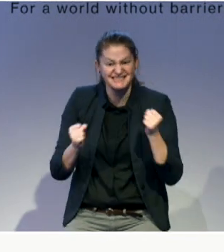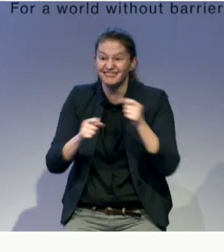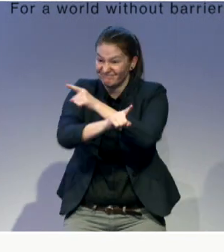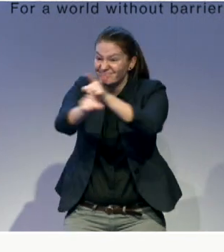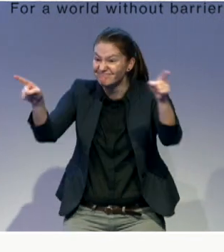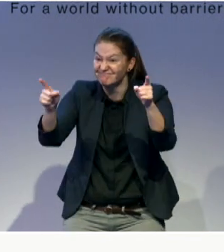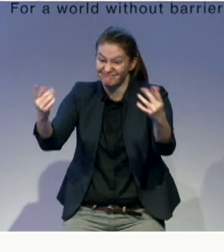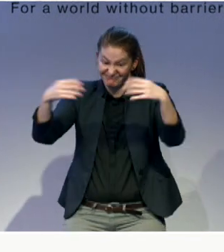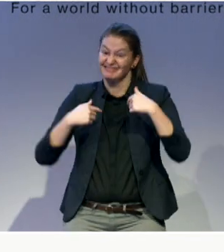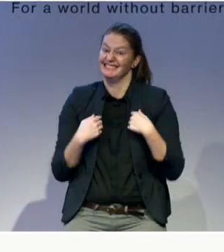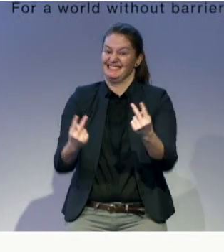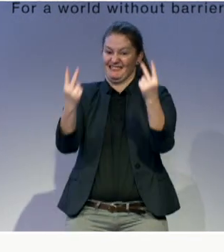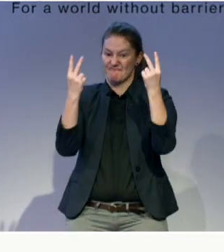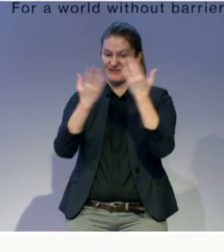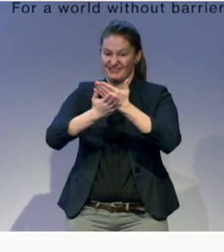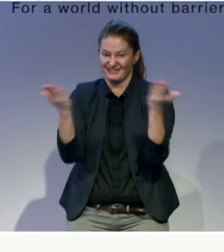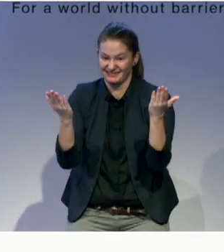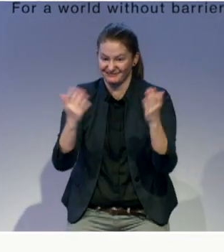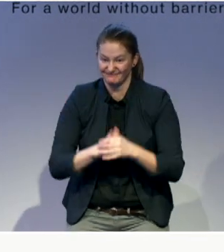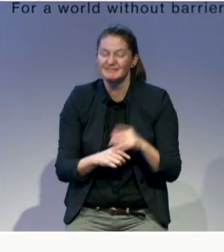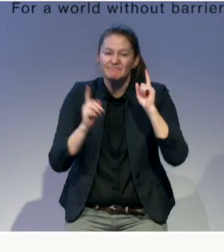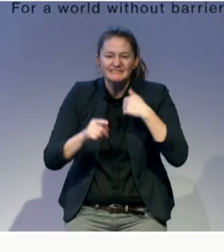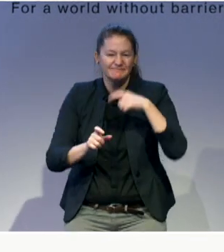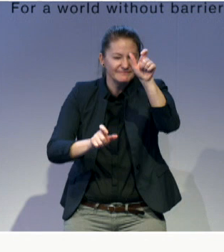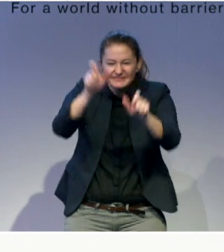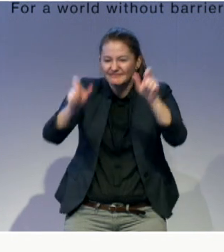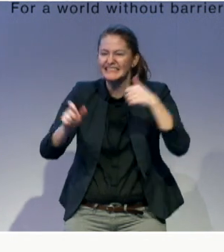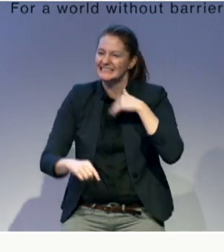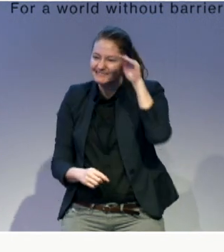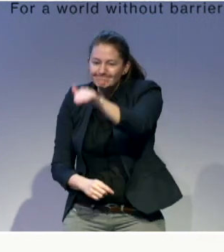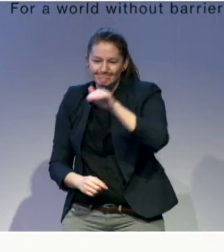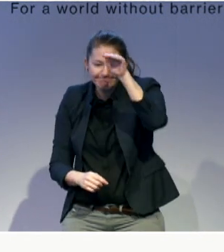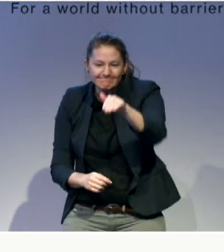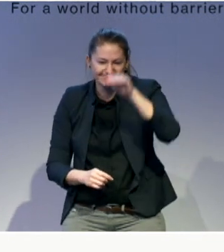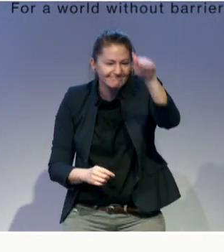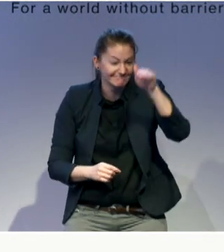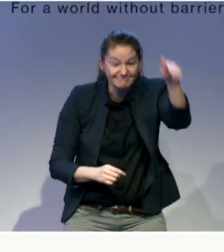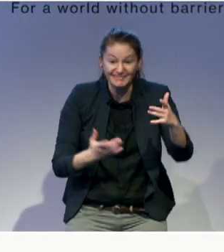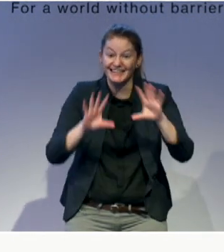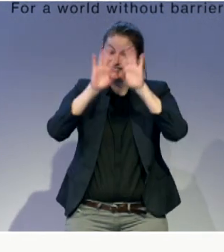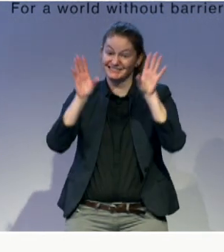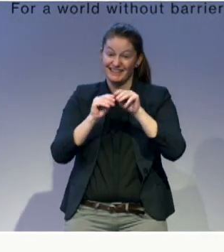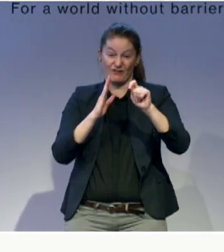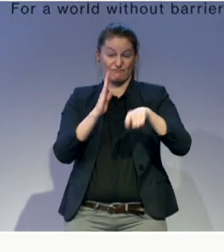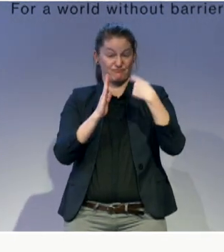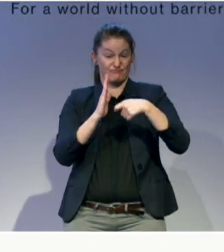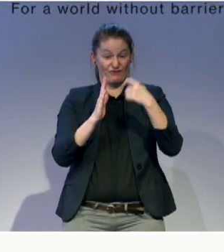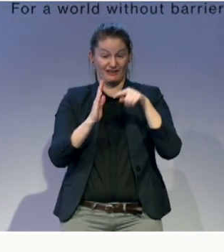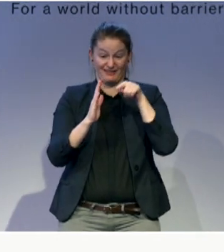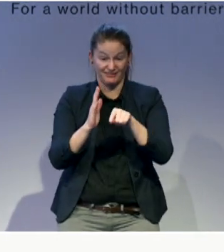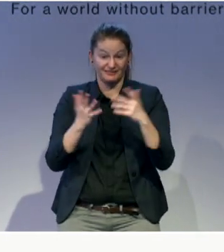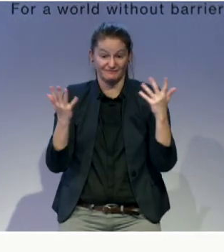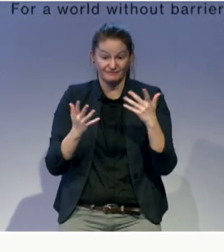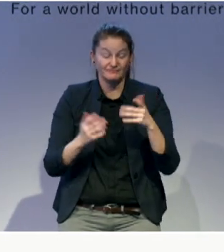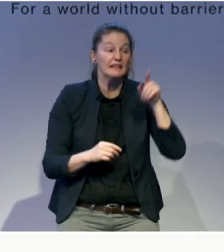telling everybody, the Zero Project is neither the Essl Foundation nor just its core team. The Zero Project